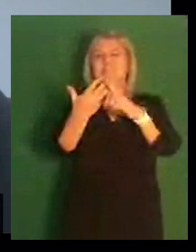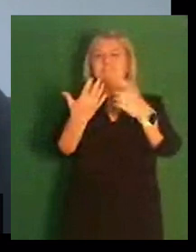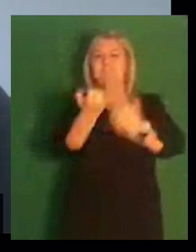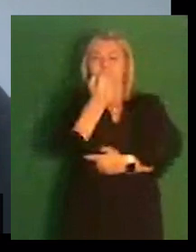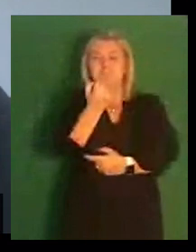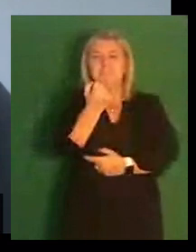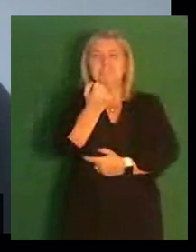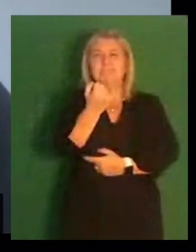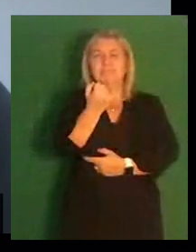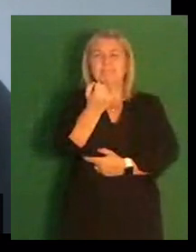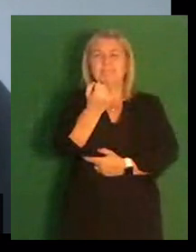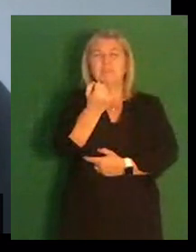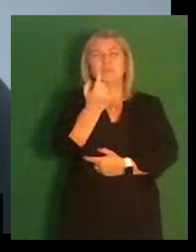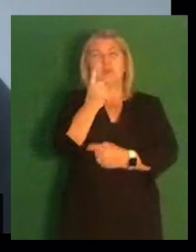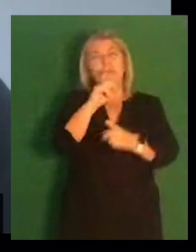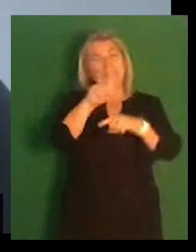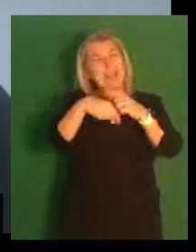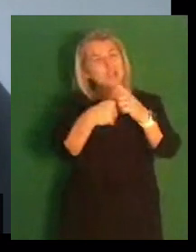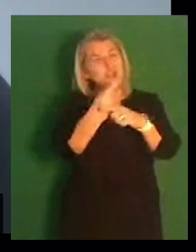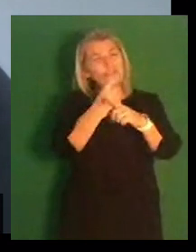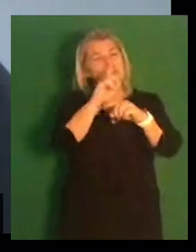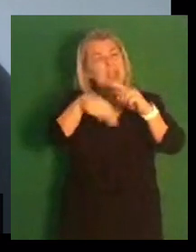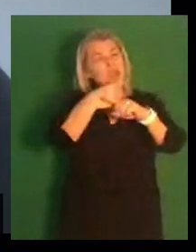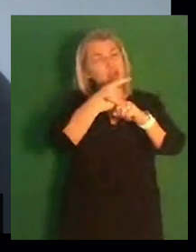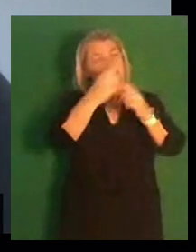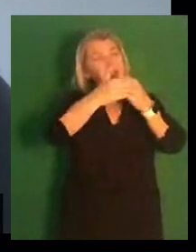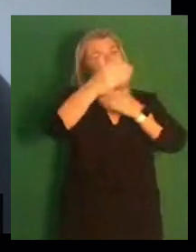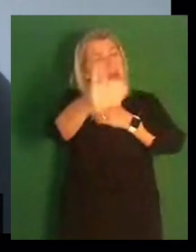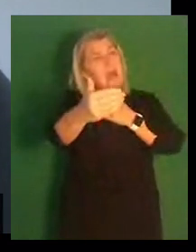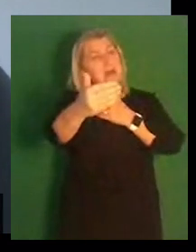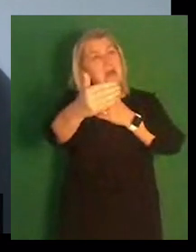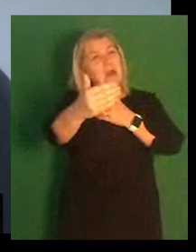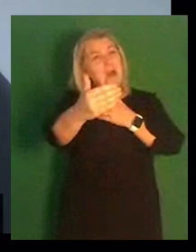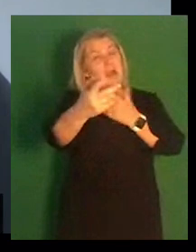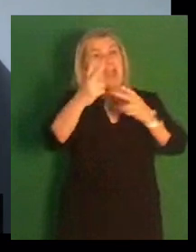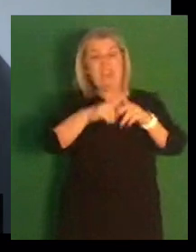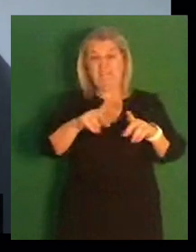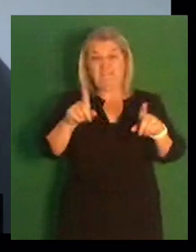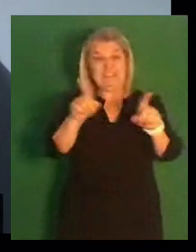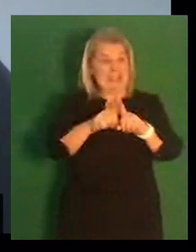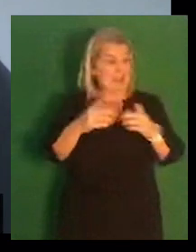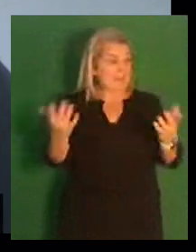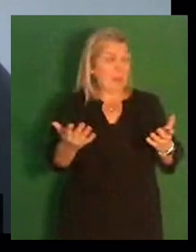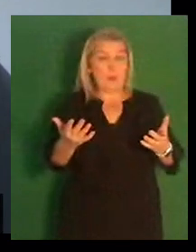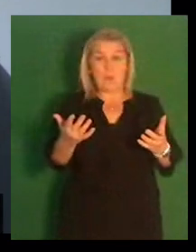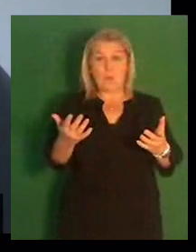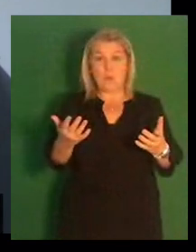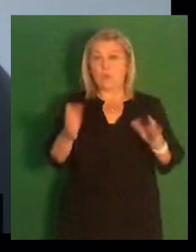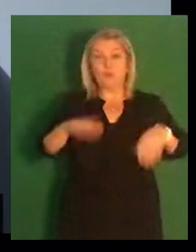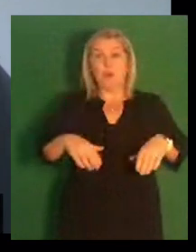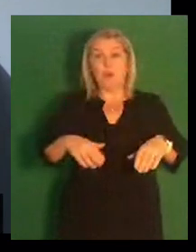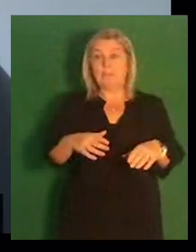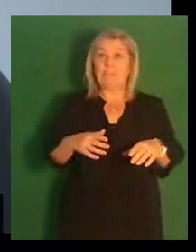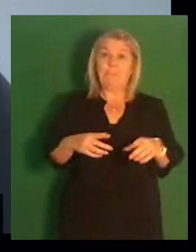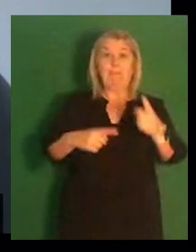From next year onwards, things aren't going to go back to the way that they were before. This is an opportunity to rethink kind of what